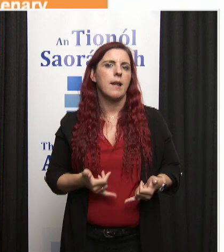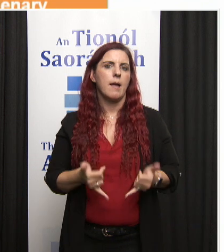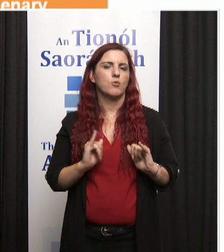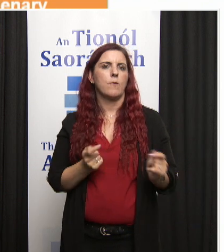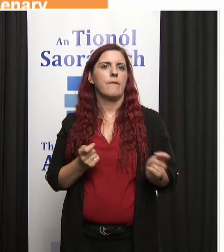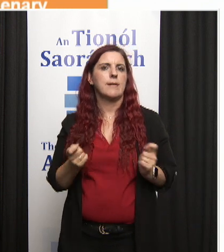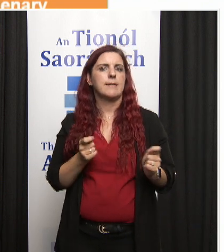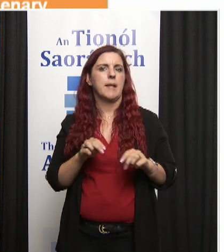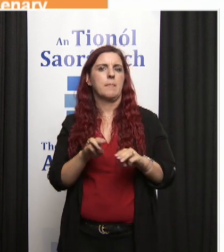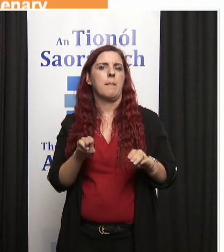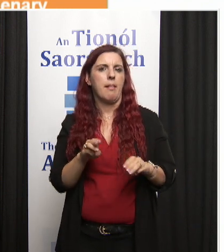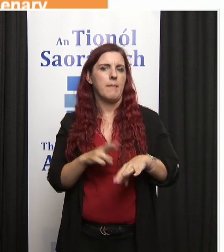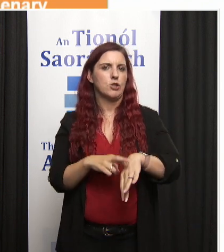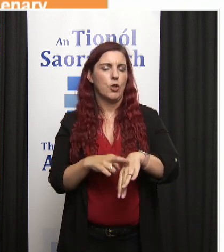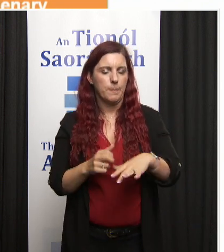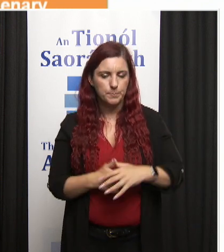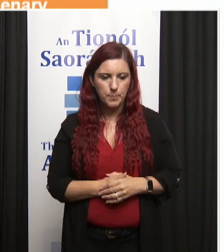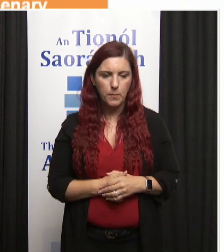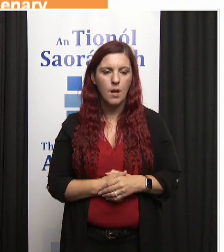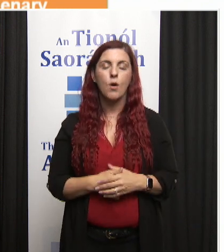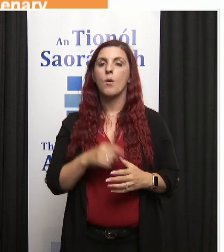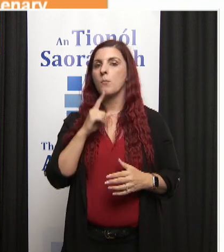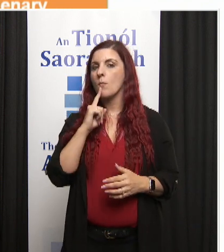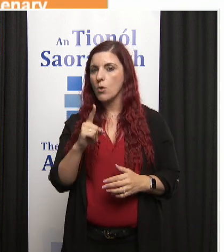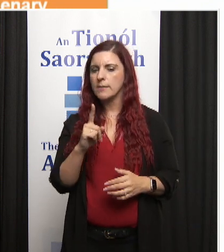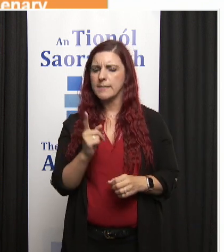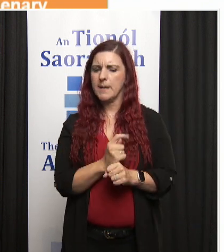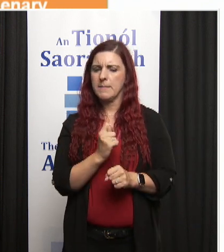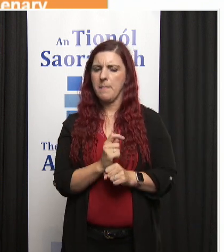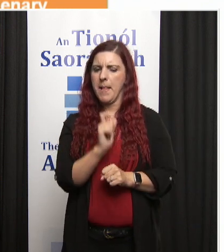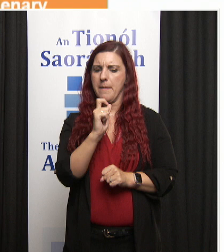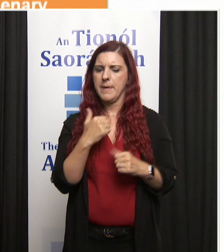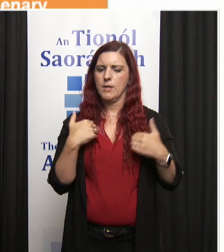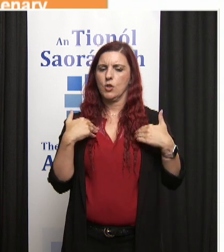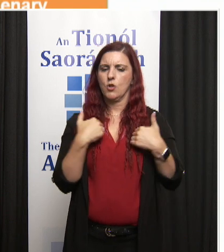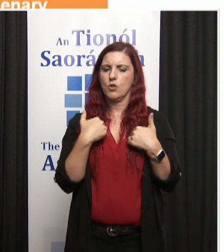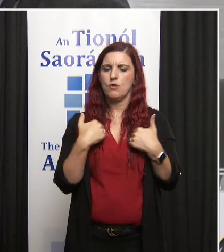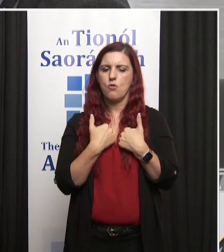public better. However, we had a bit of a concern that